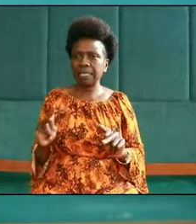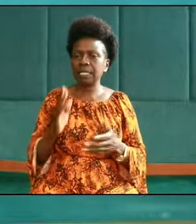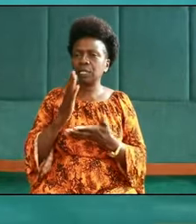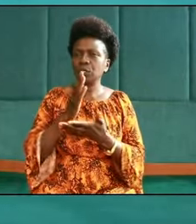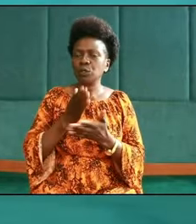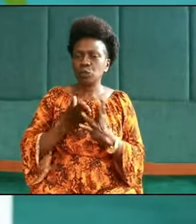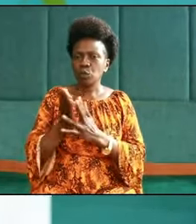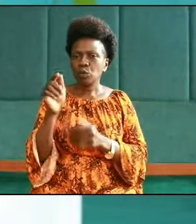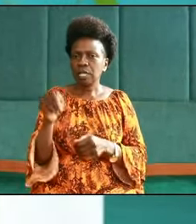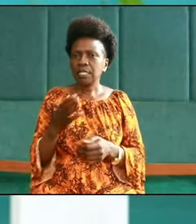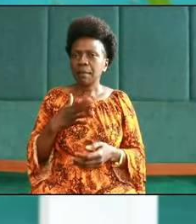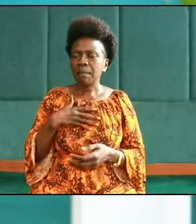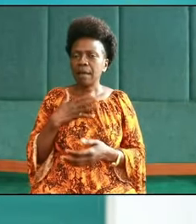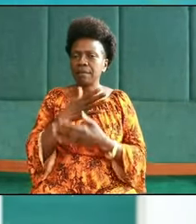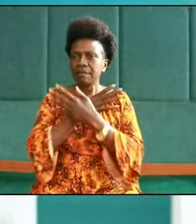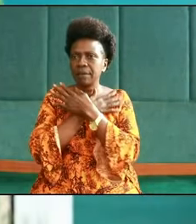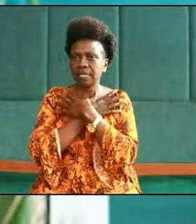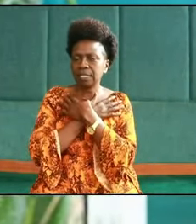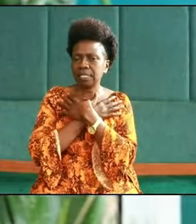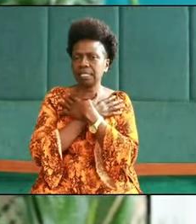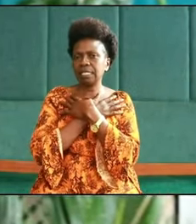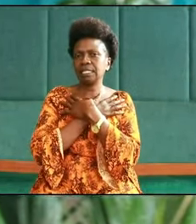True peace, my friend,